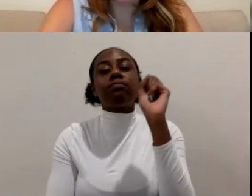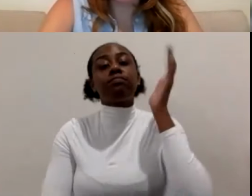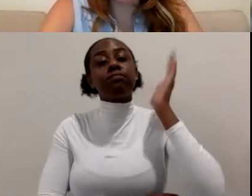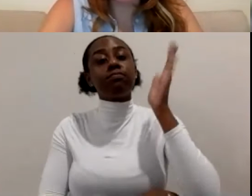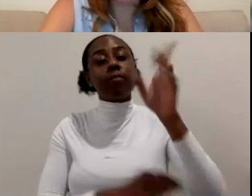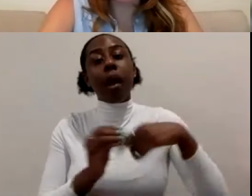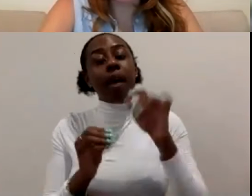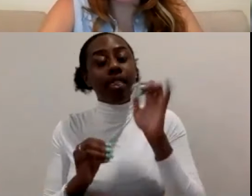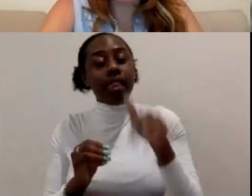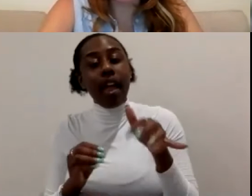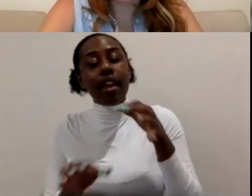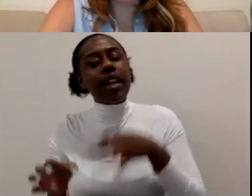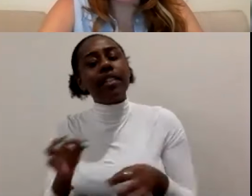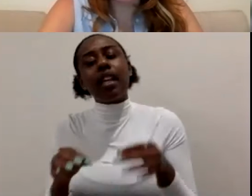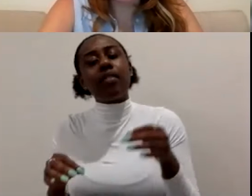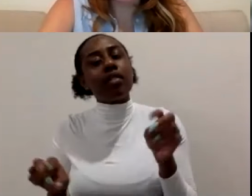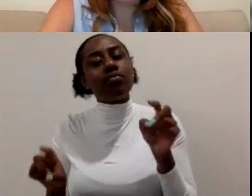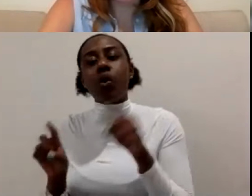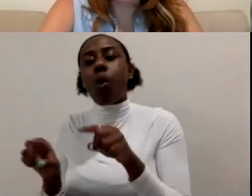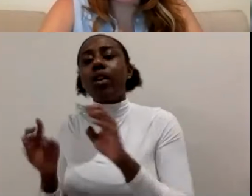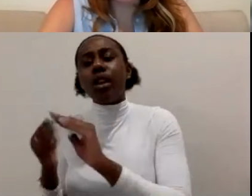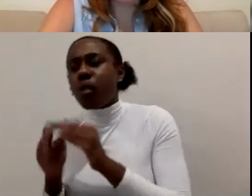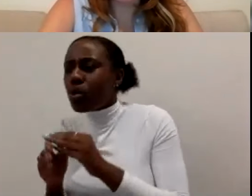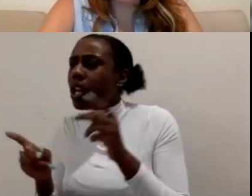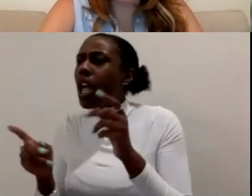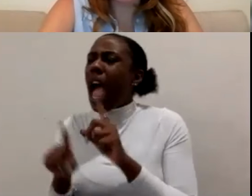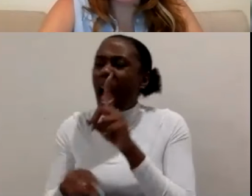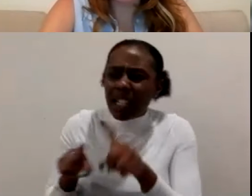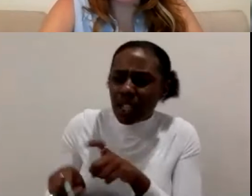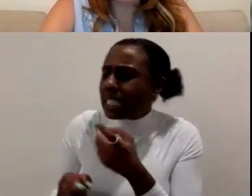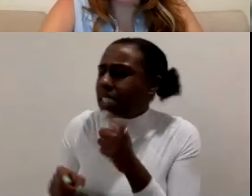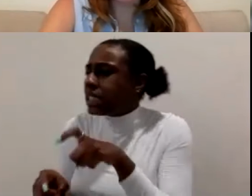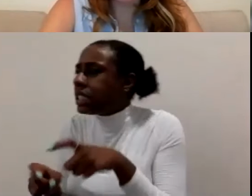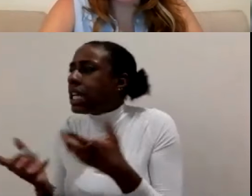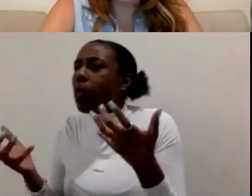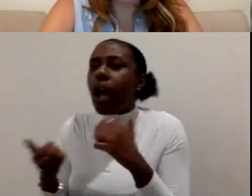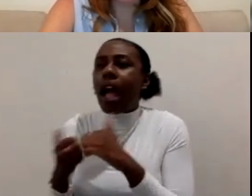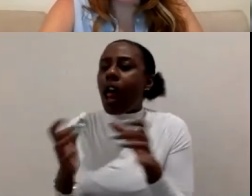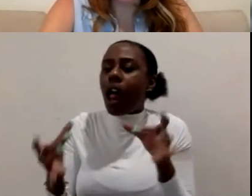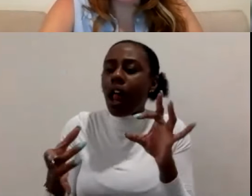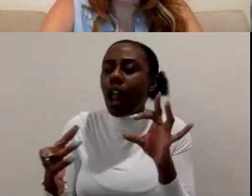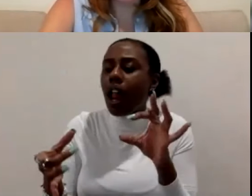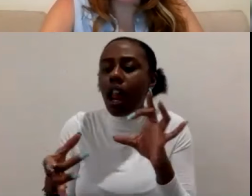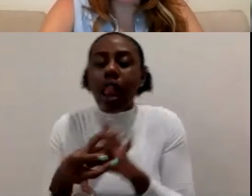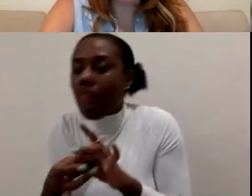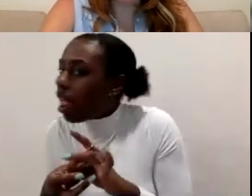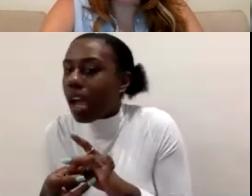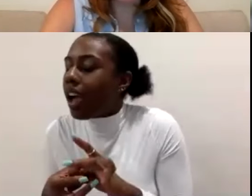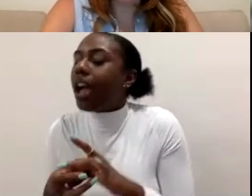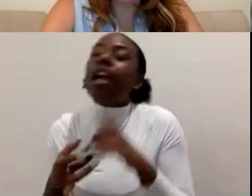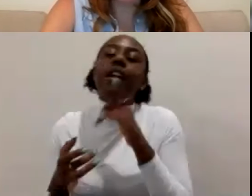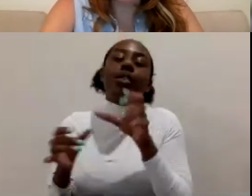community and figuring out the needs and how to like build better relationship, they decided to build